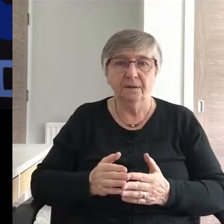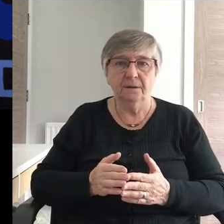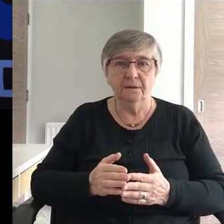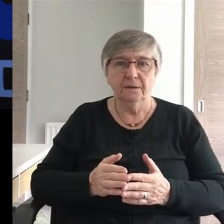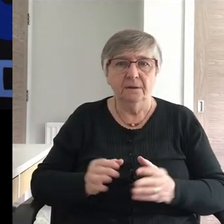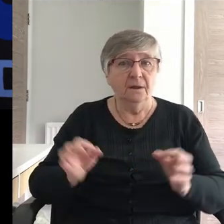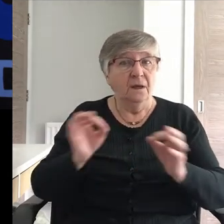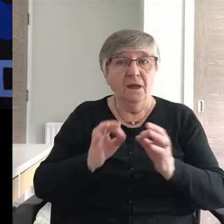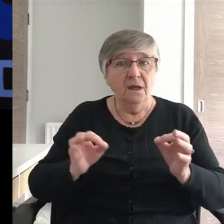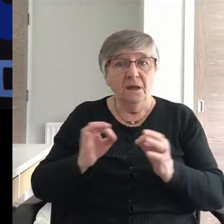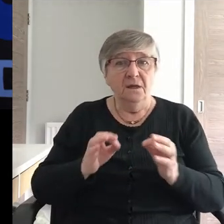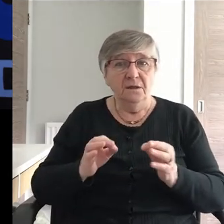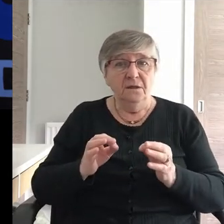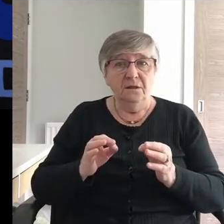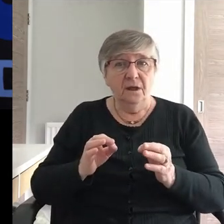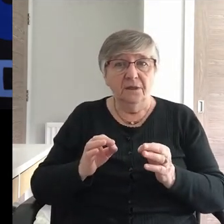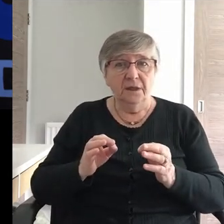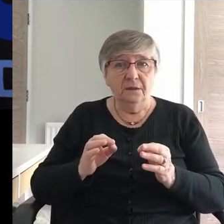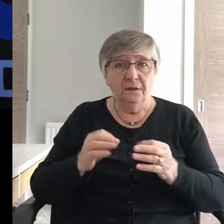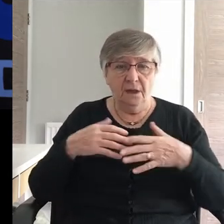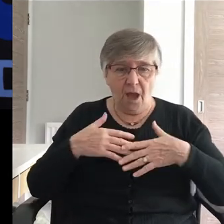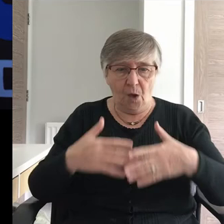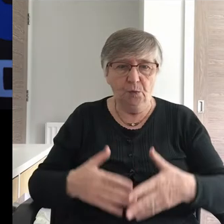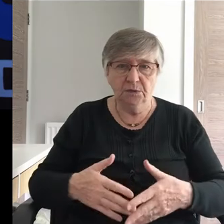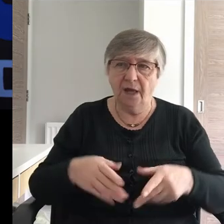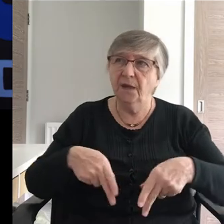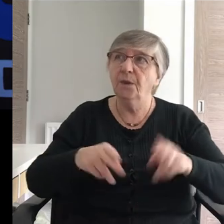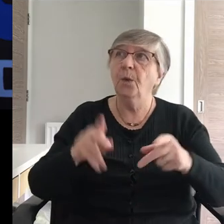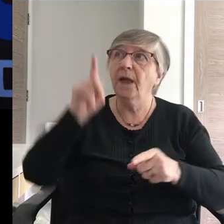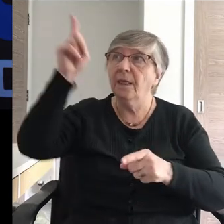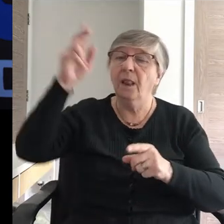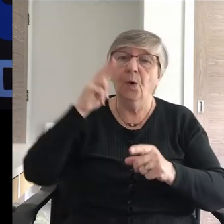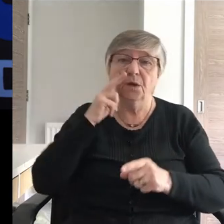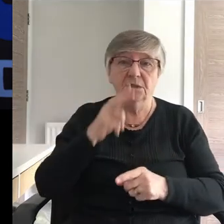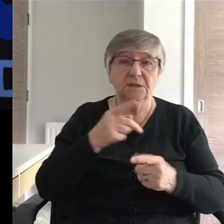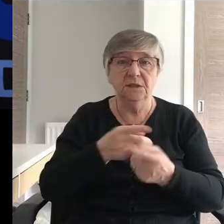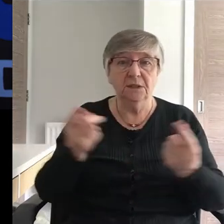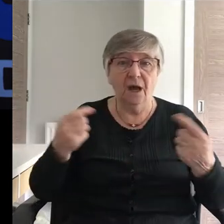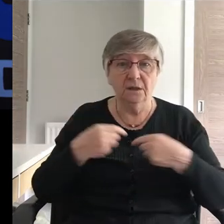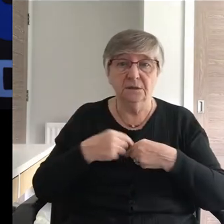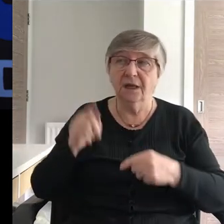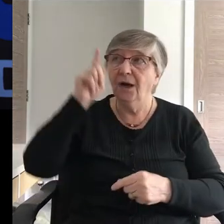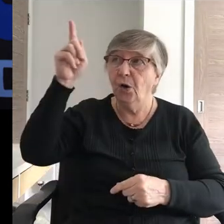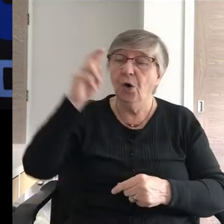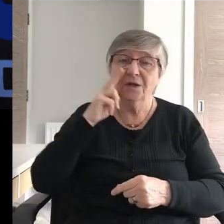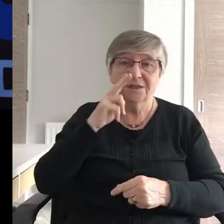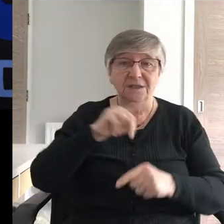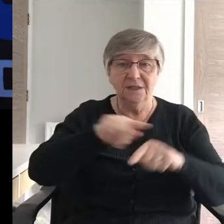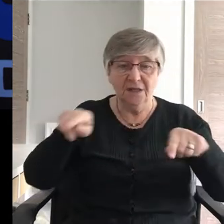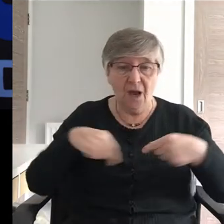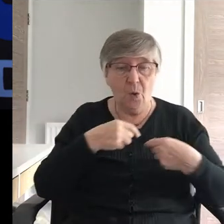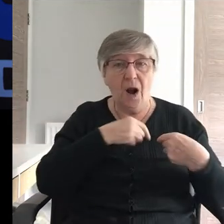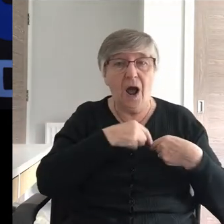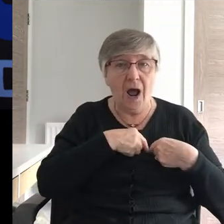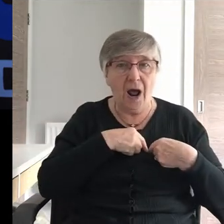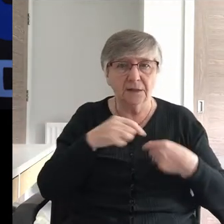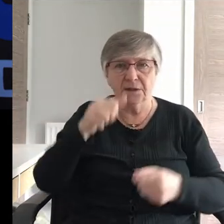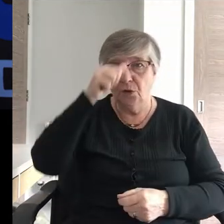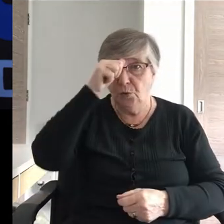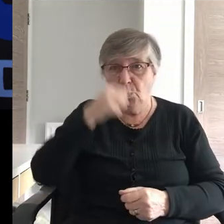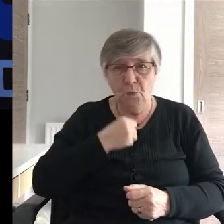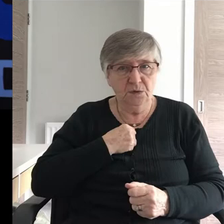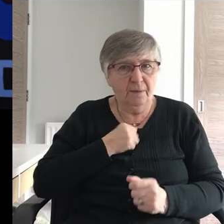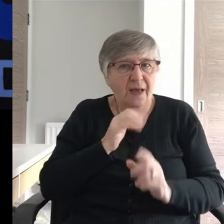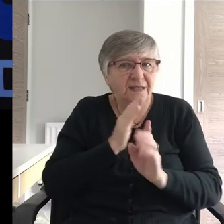There's nothing superficial in the way that the Lord sees us. The Lord sees our hearts, knows our intimate and